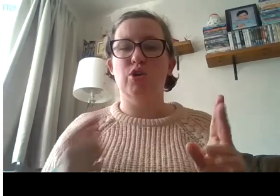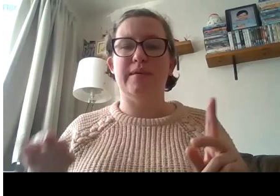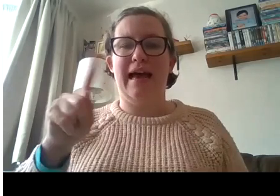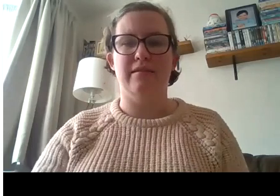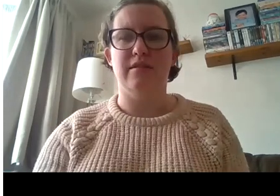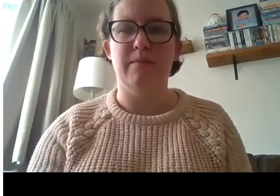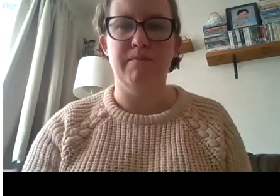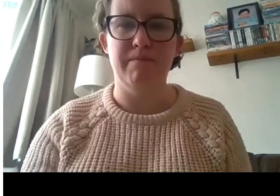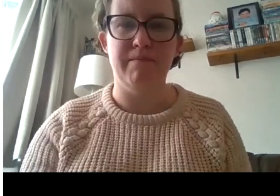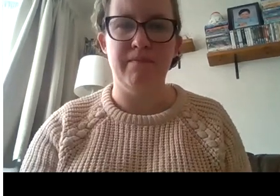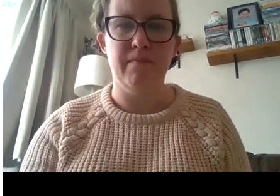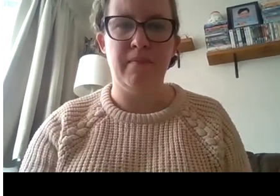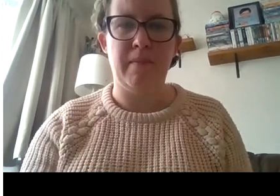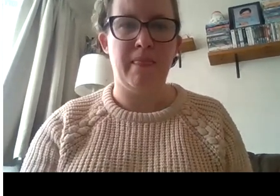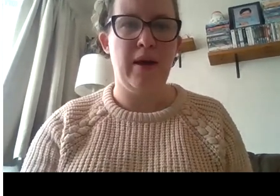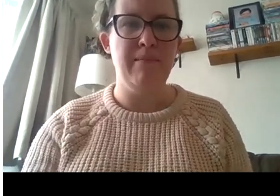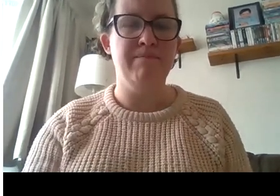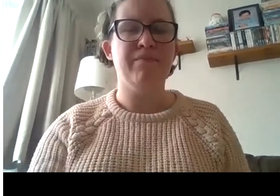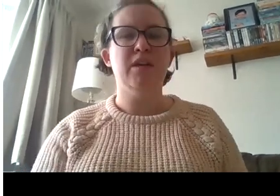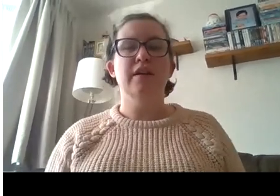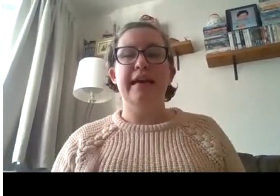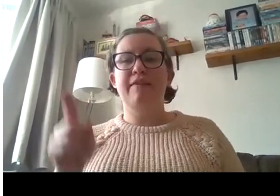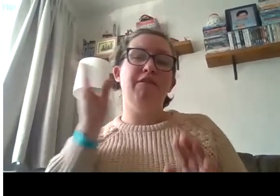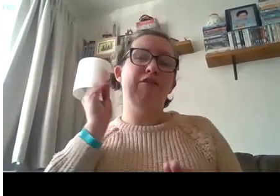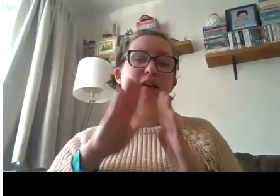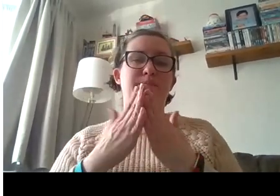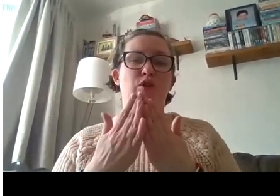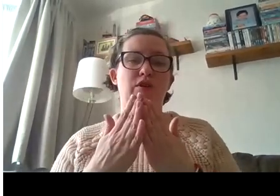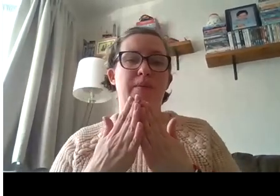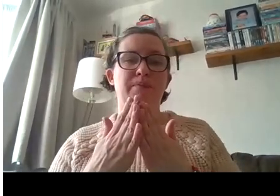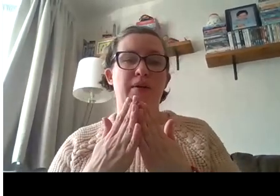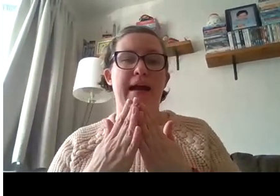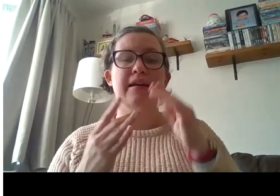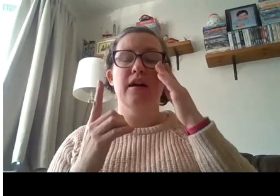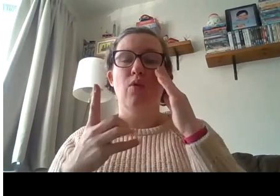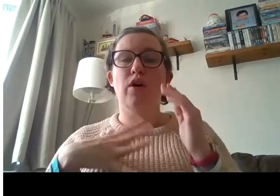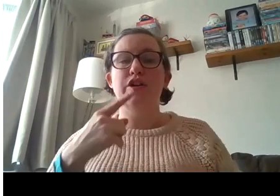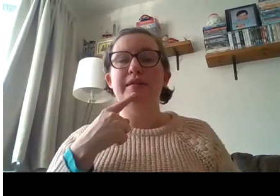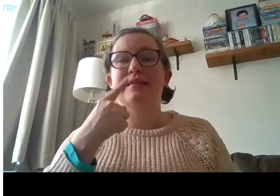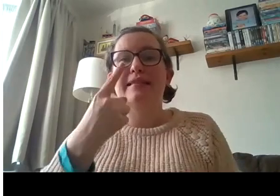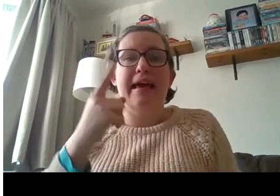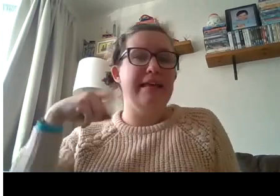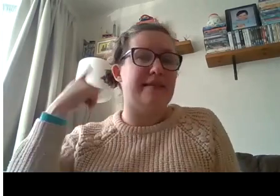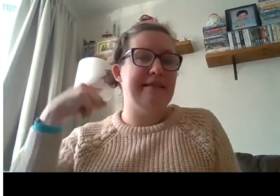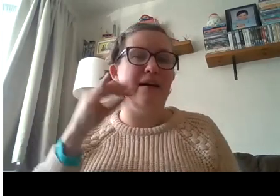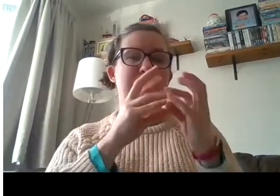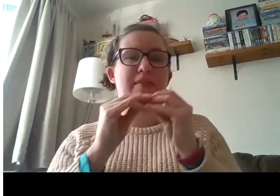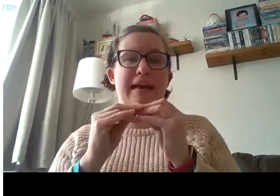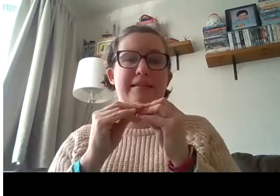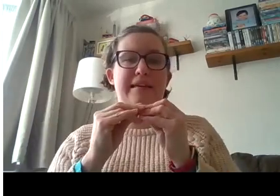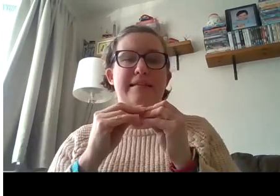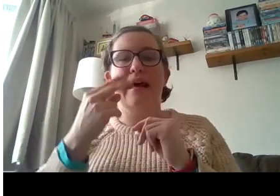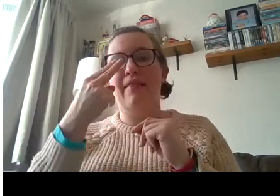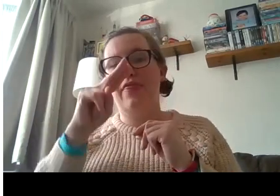ways to use and. Okay, in the phonics book, okay, I want you to say the sounds